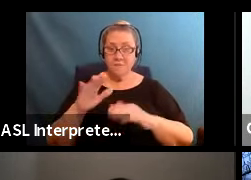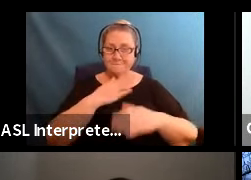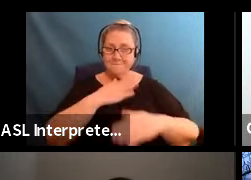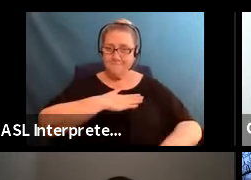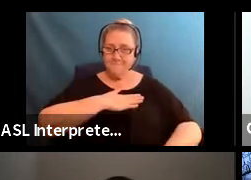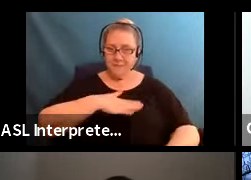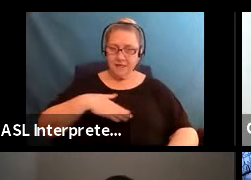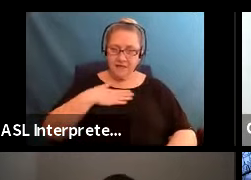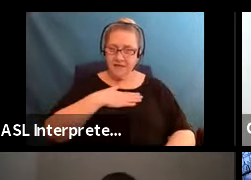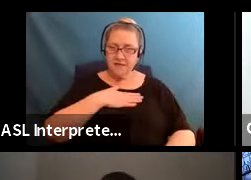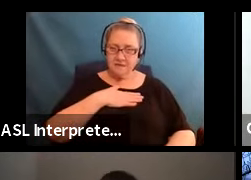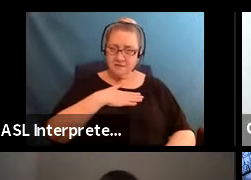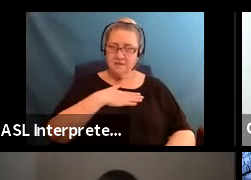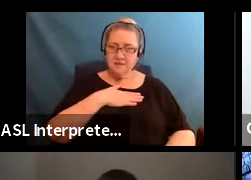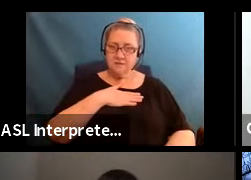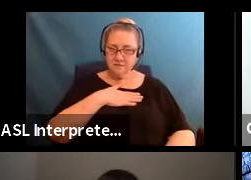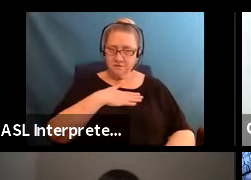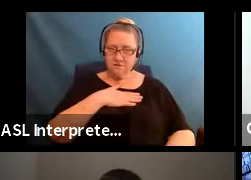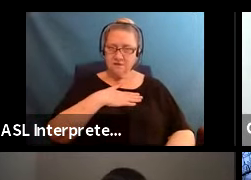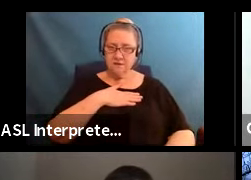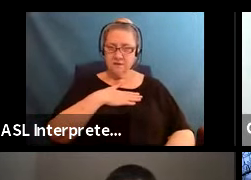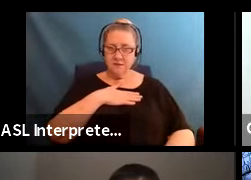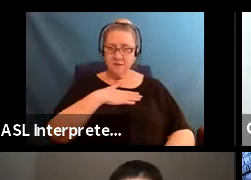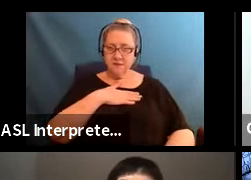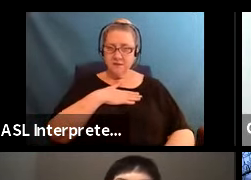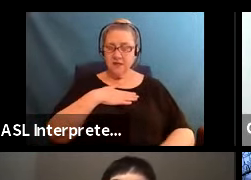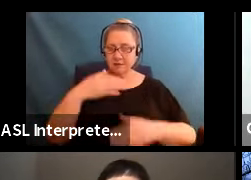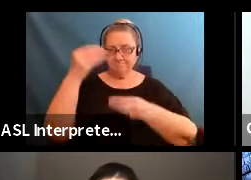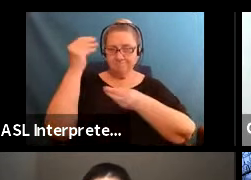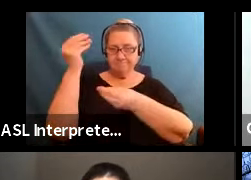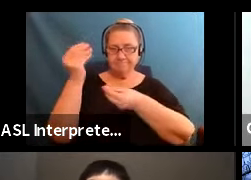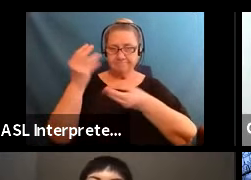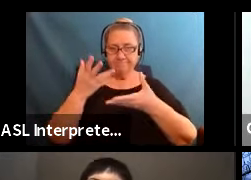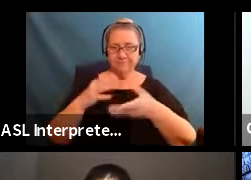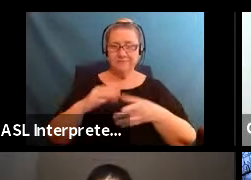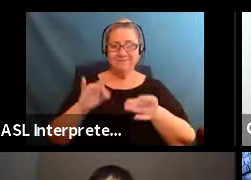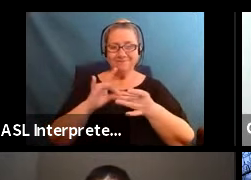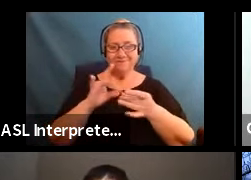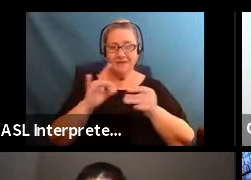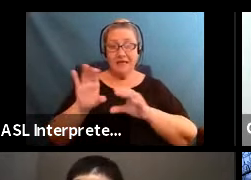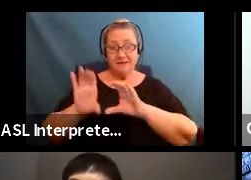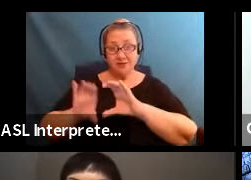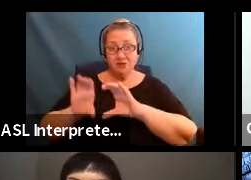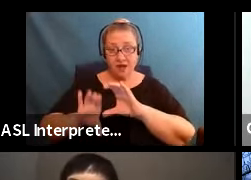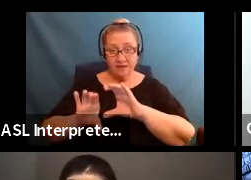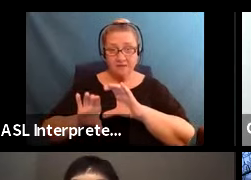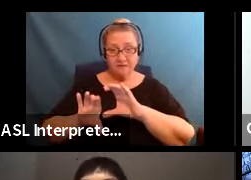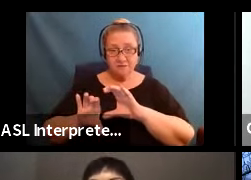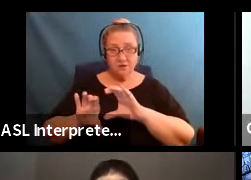Please feel free to share in the chat, or